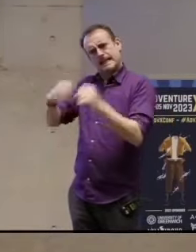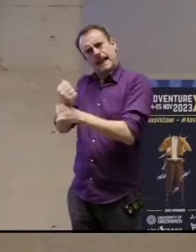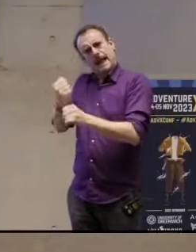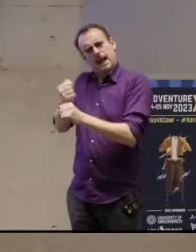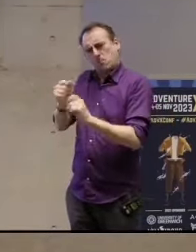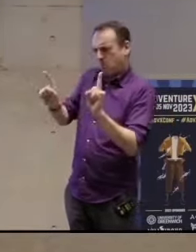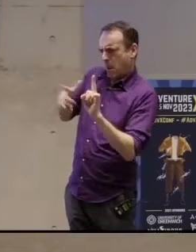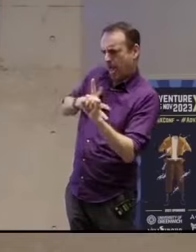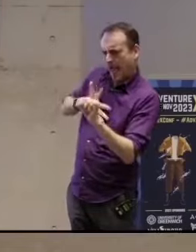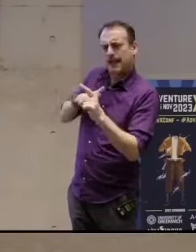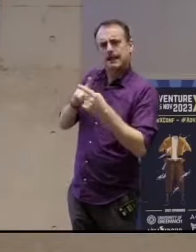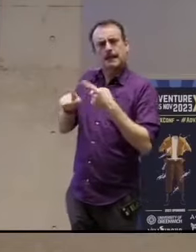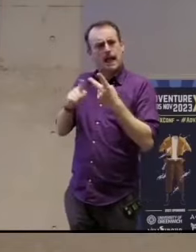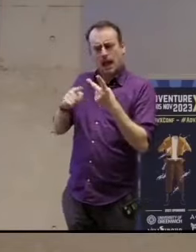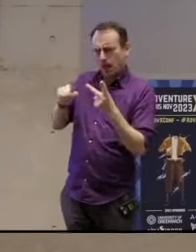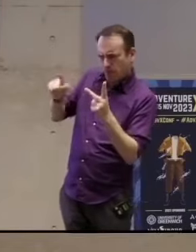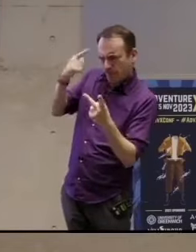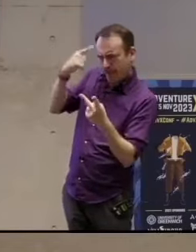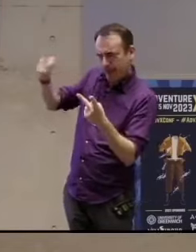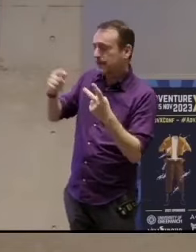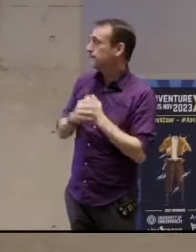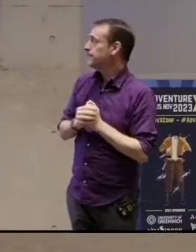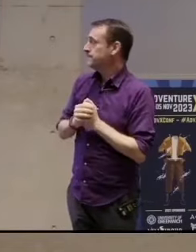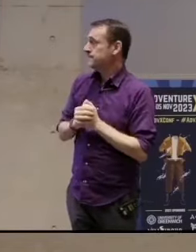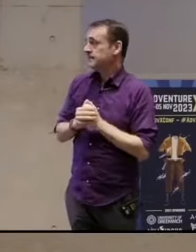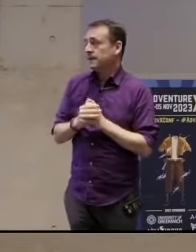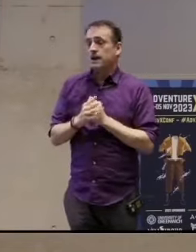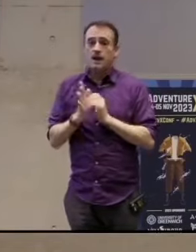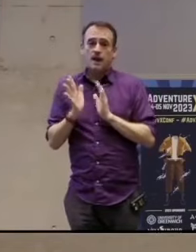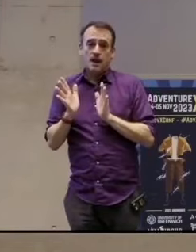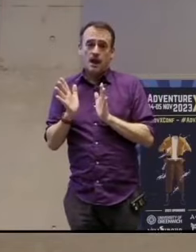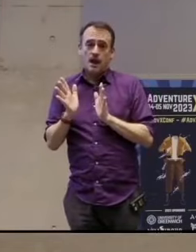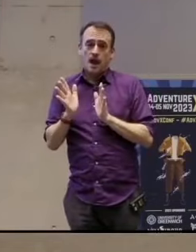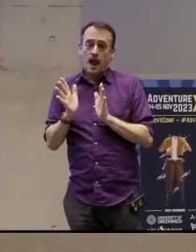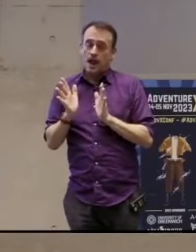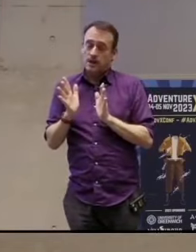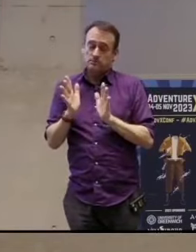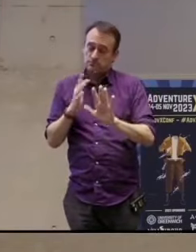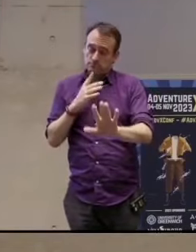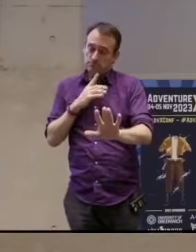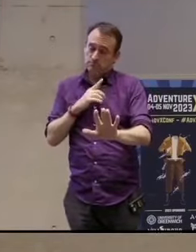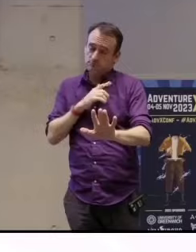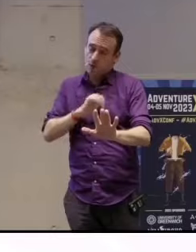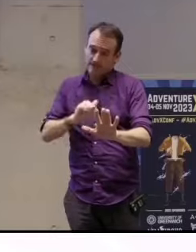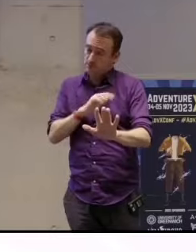thoughts. And I'm not gonna lie, these workshops were kind of tough.